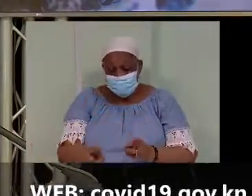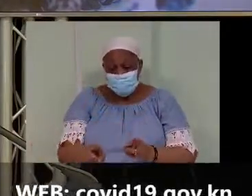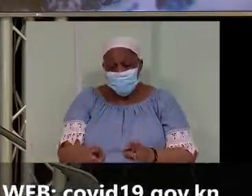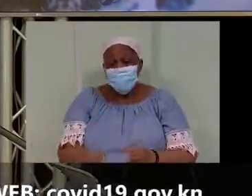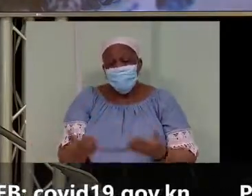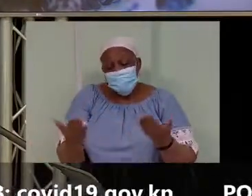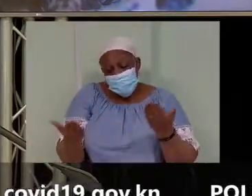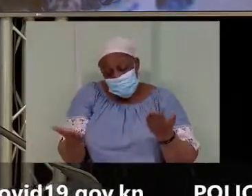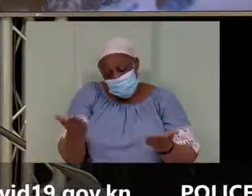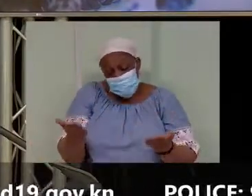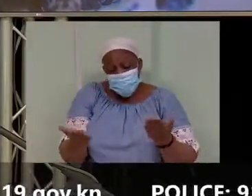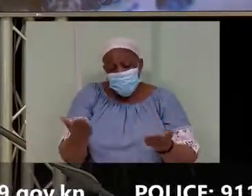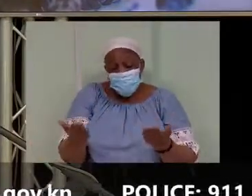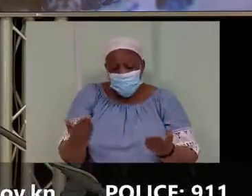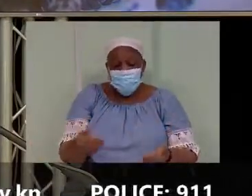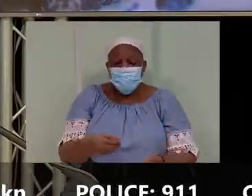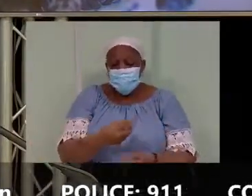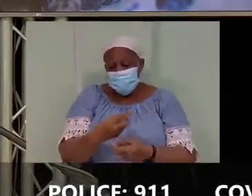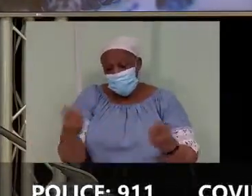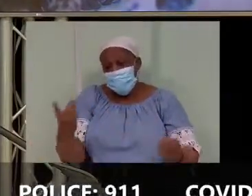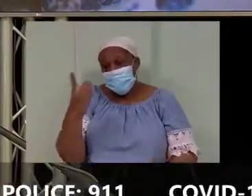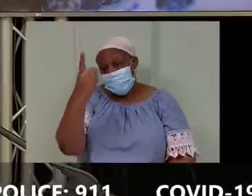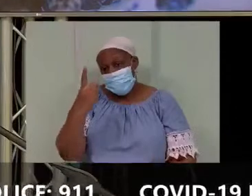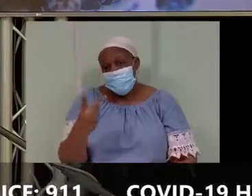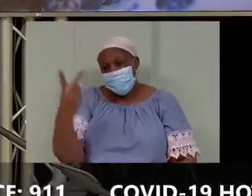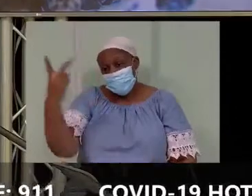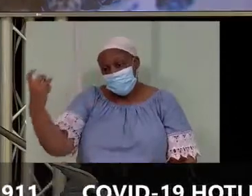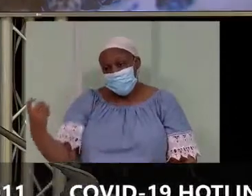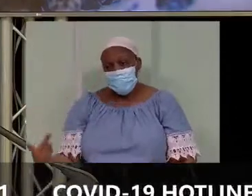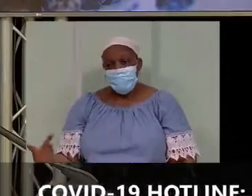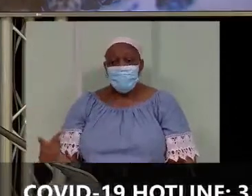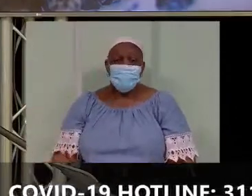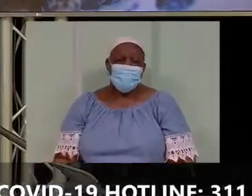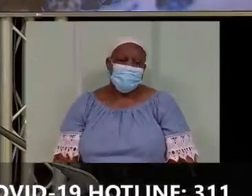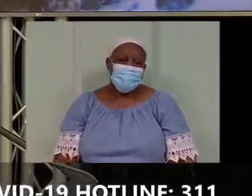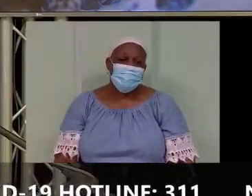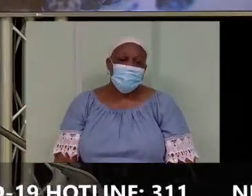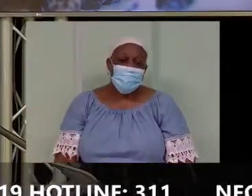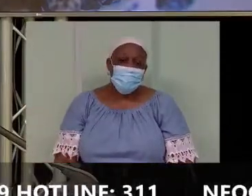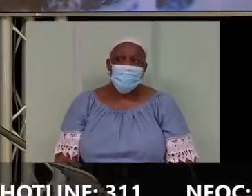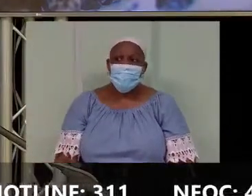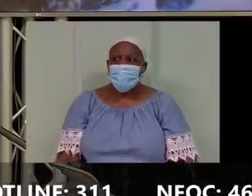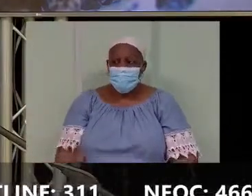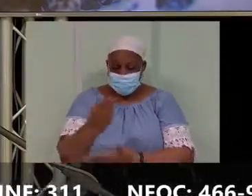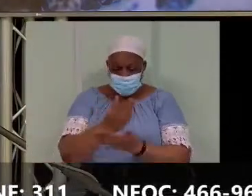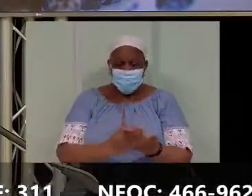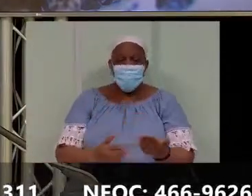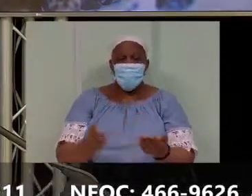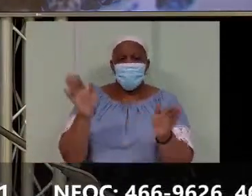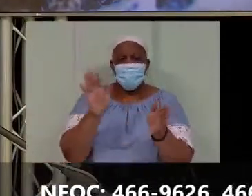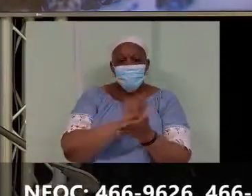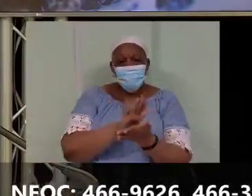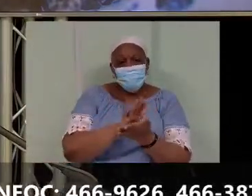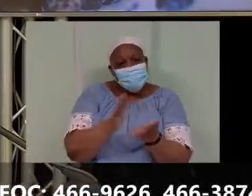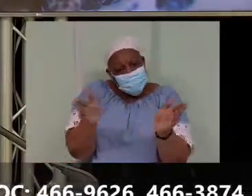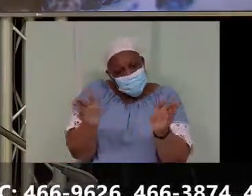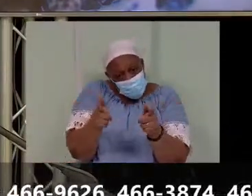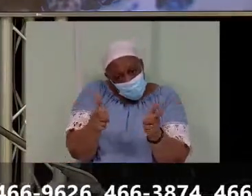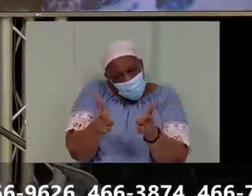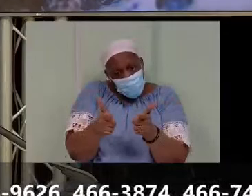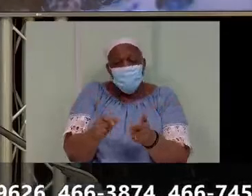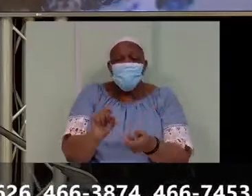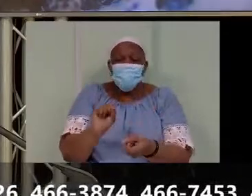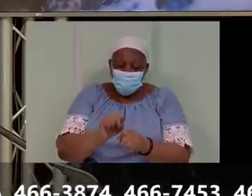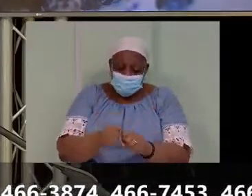we might have to move to a shift system for that. But definitely we have a number of small schools that would be